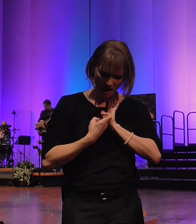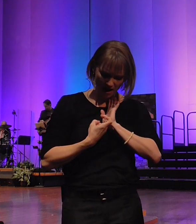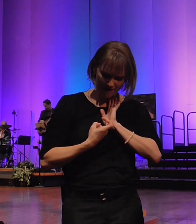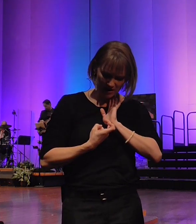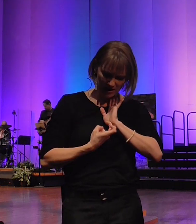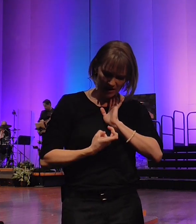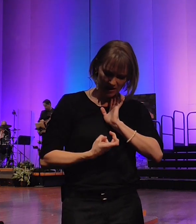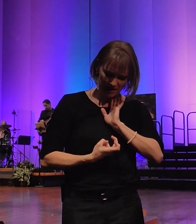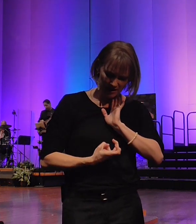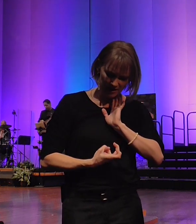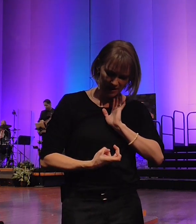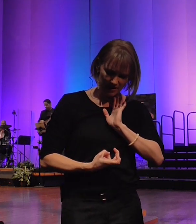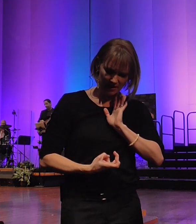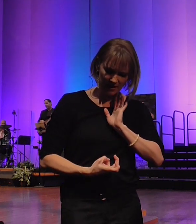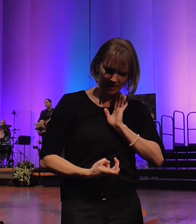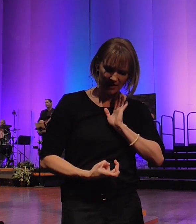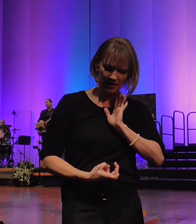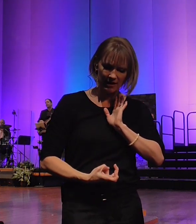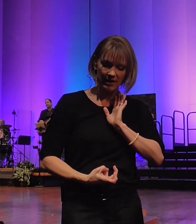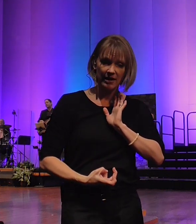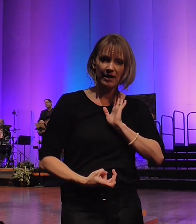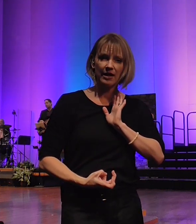I'm diving in.